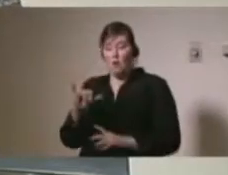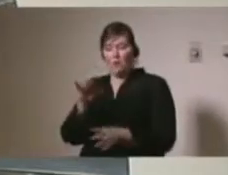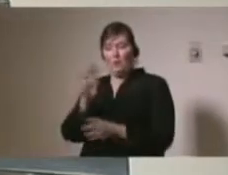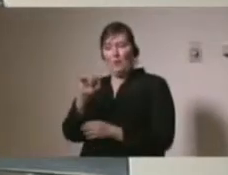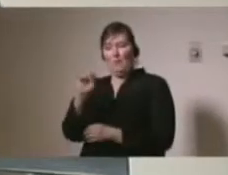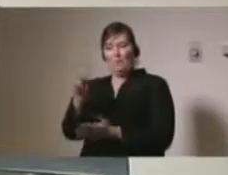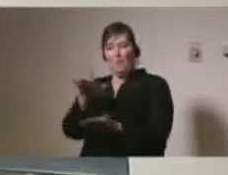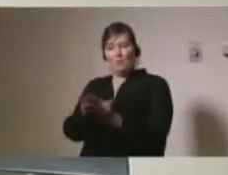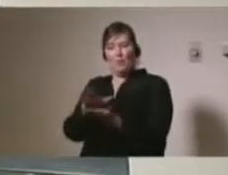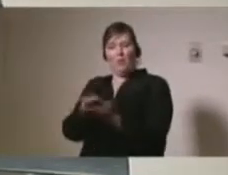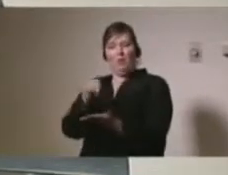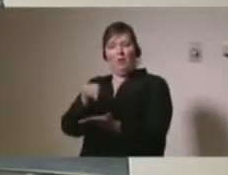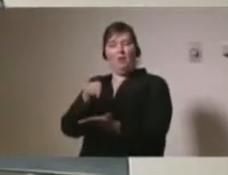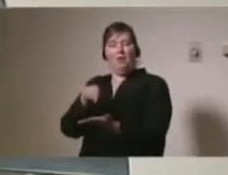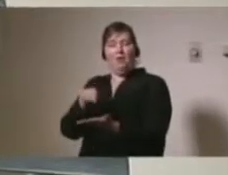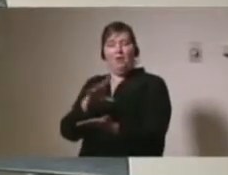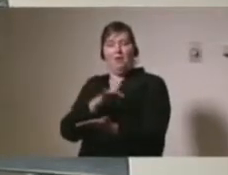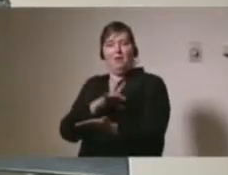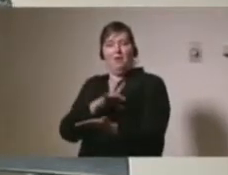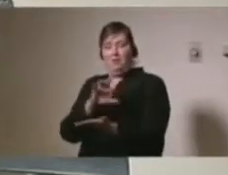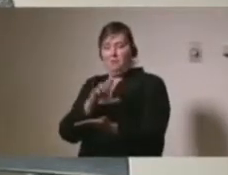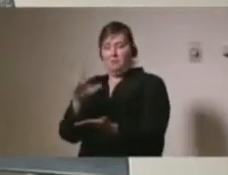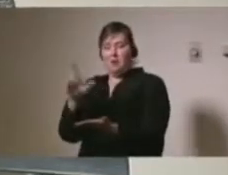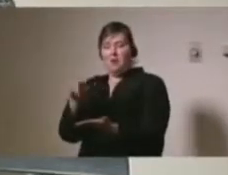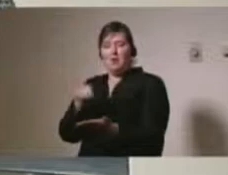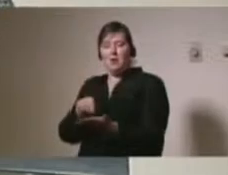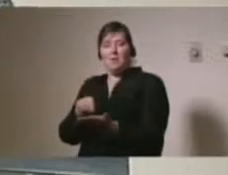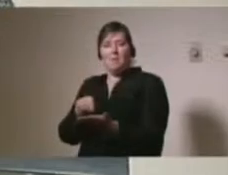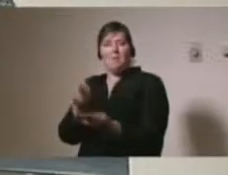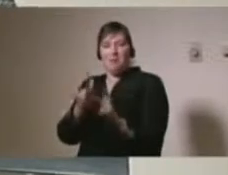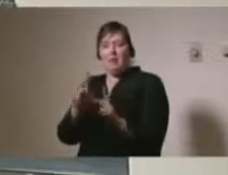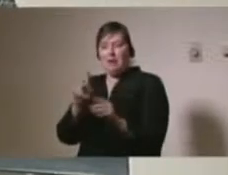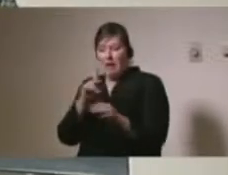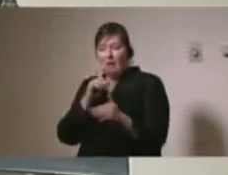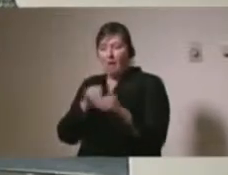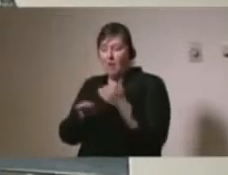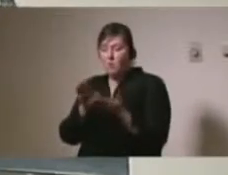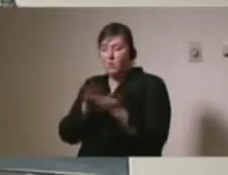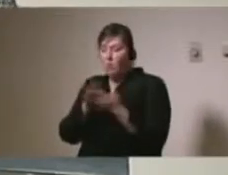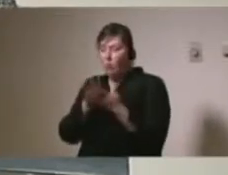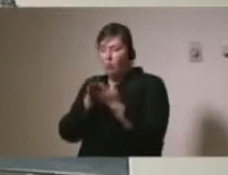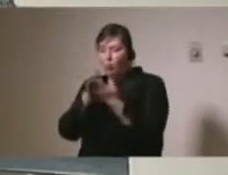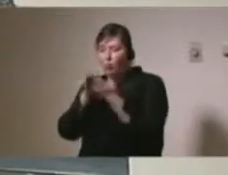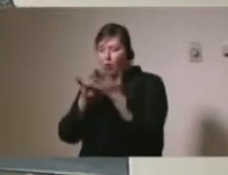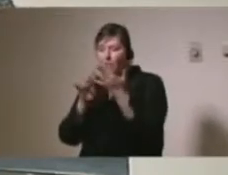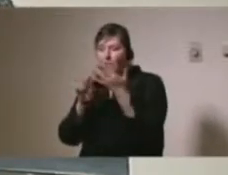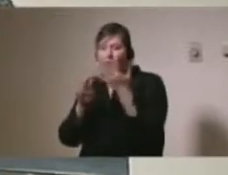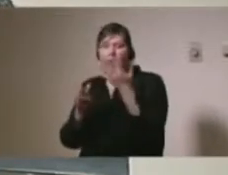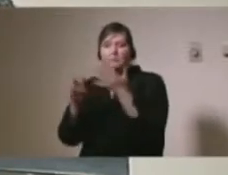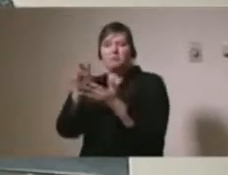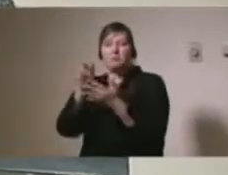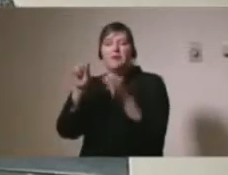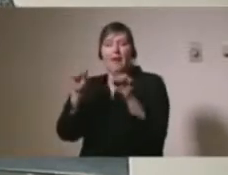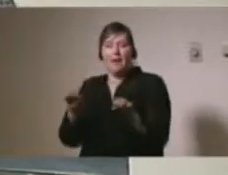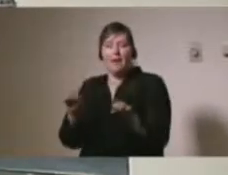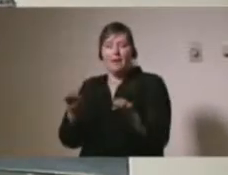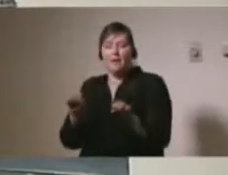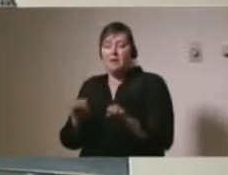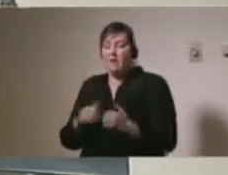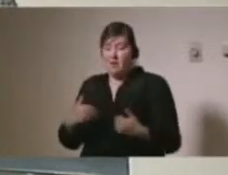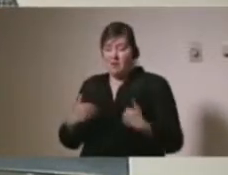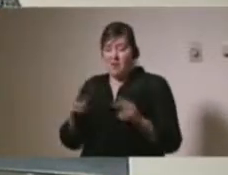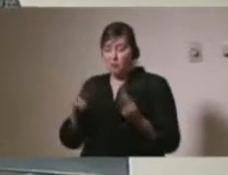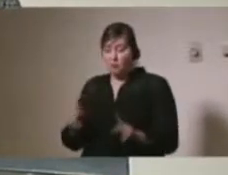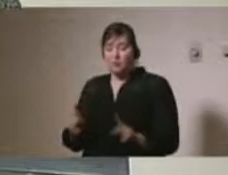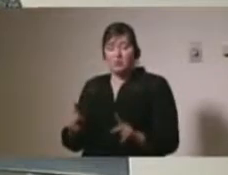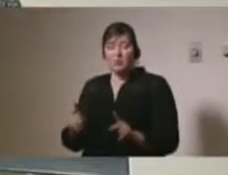these members to go up the rungs of the ladder. A young person will be able to spend all his career in the